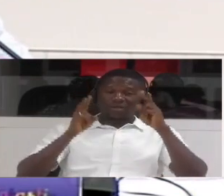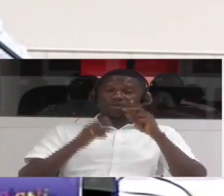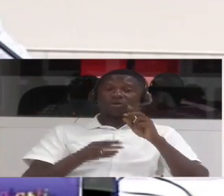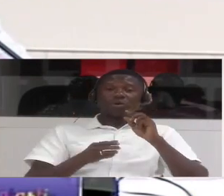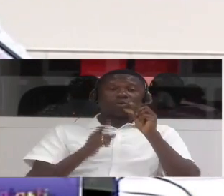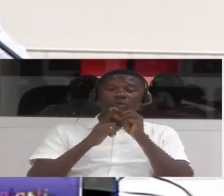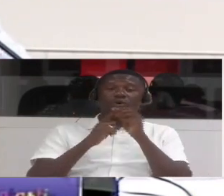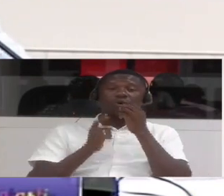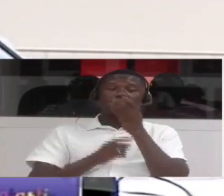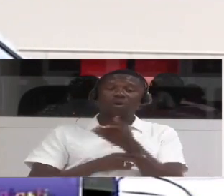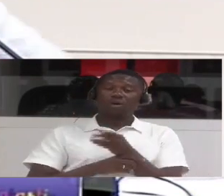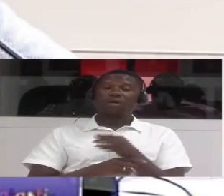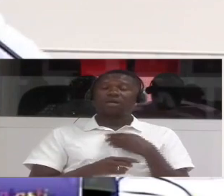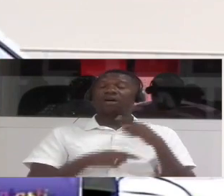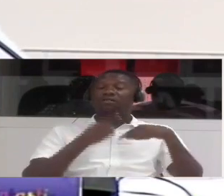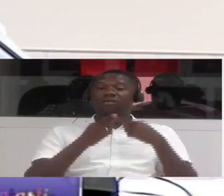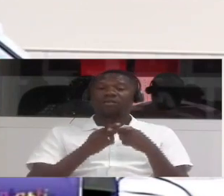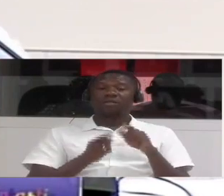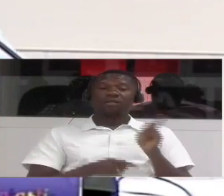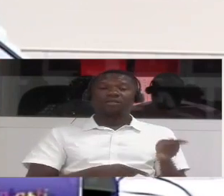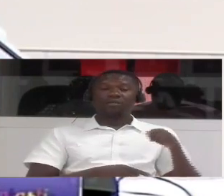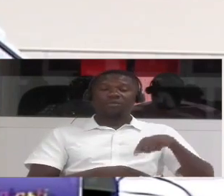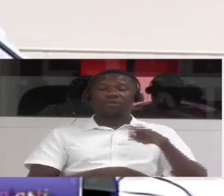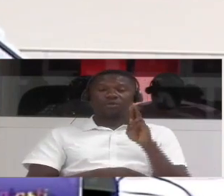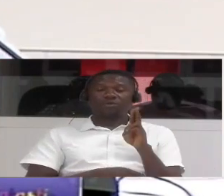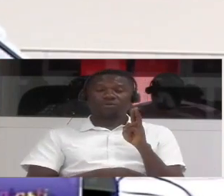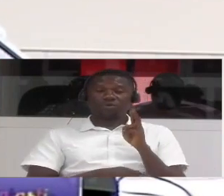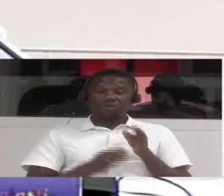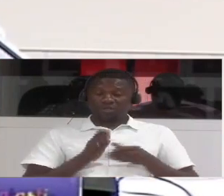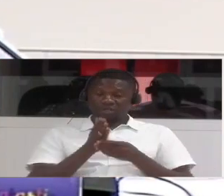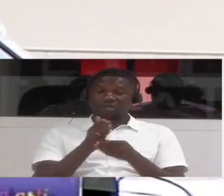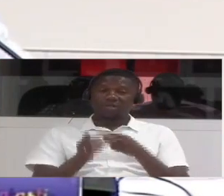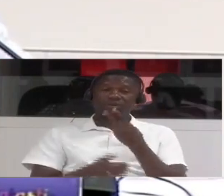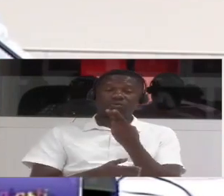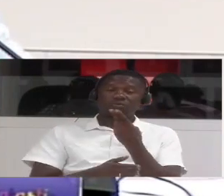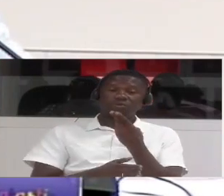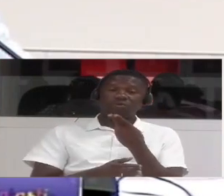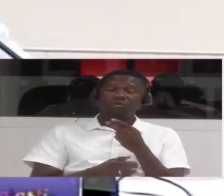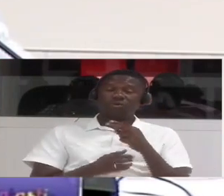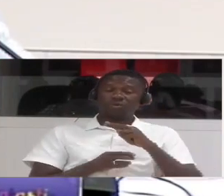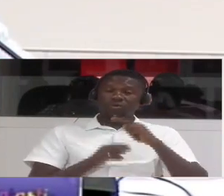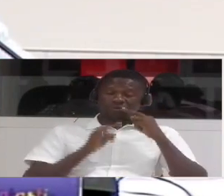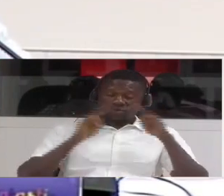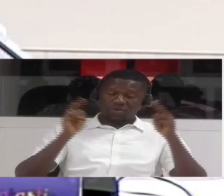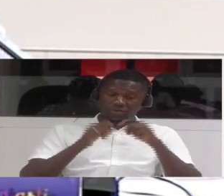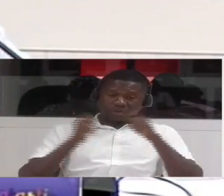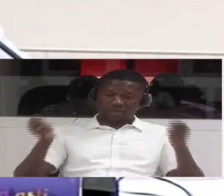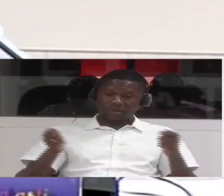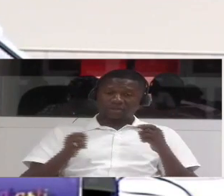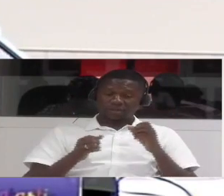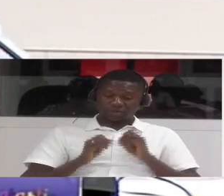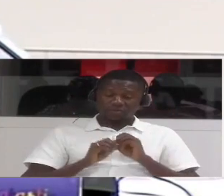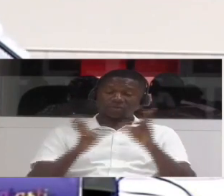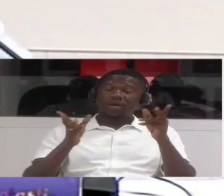of that, you know, the GPU leadership and the two newspapers that published that press release, that is The Point and